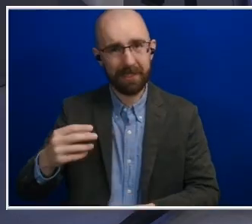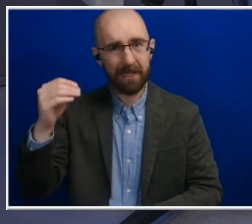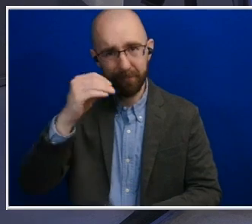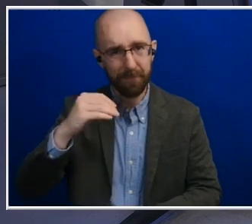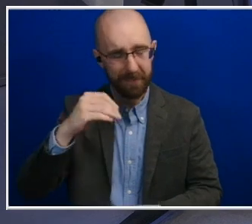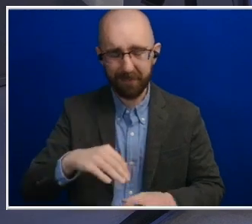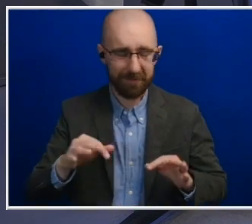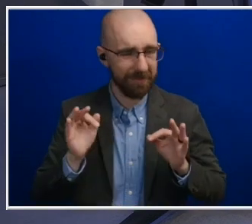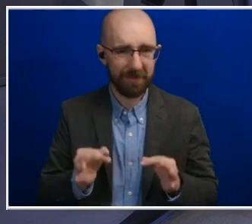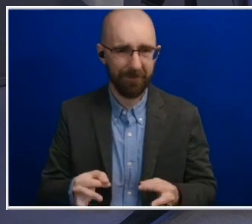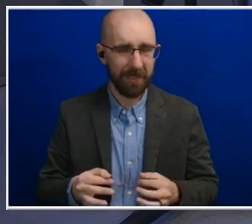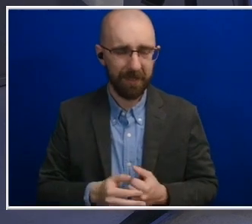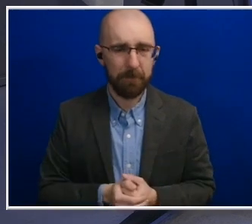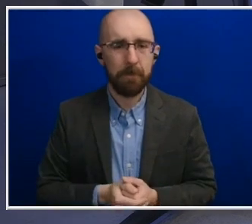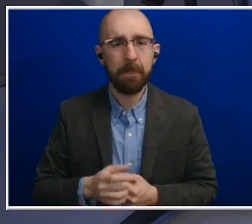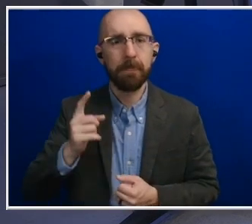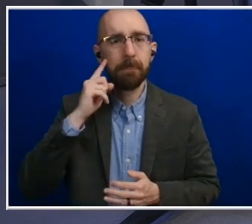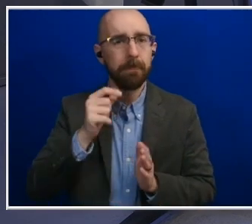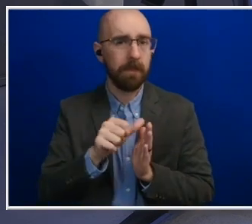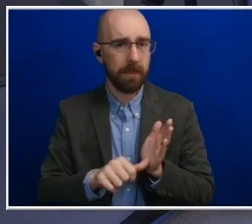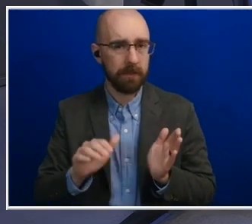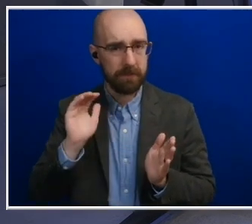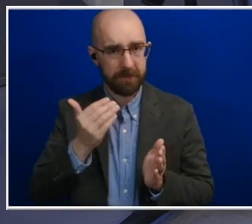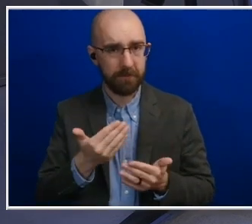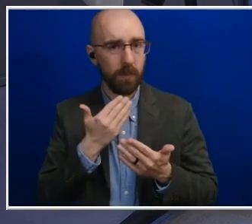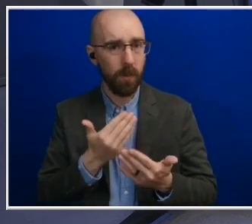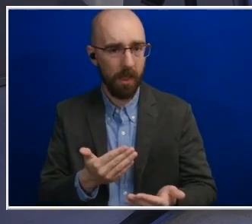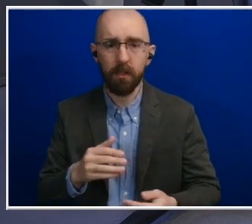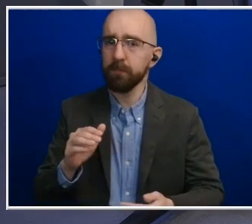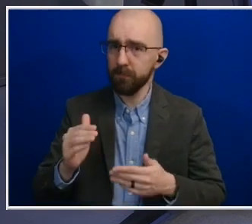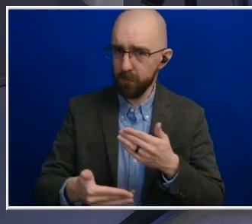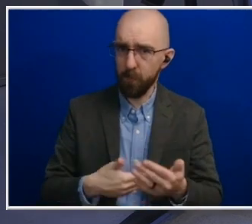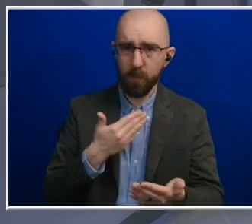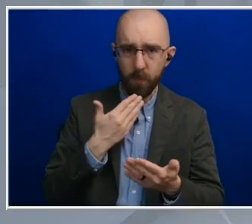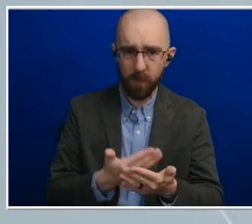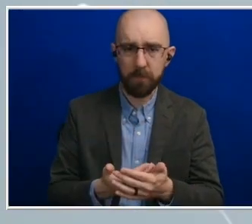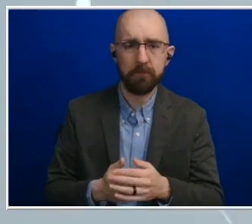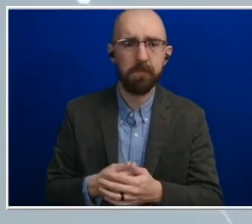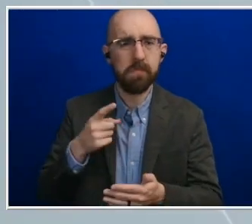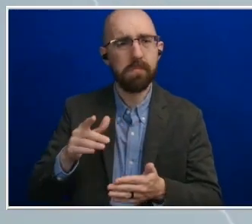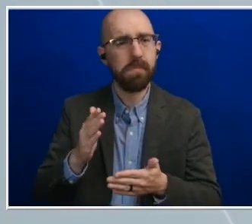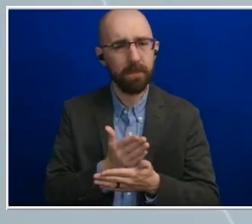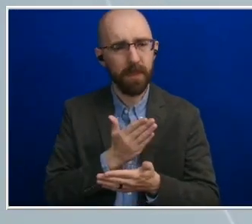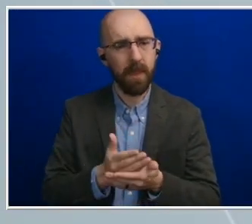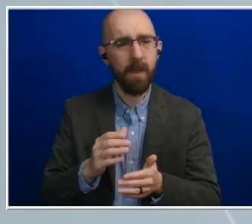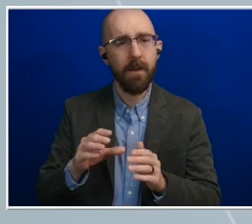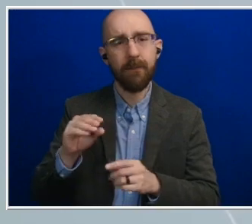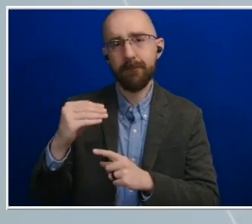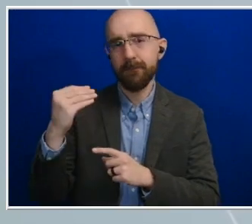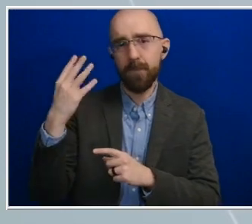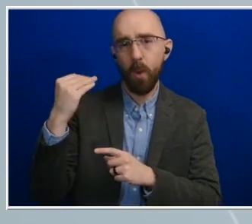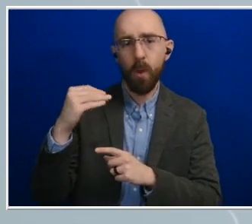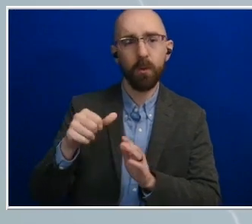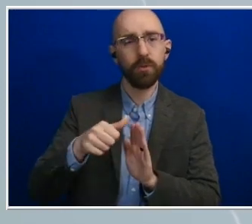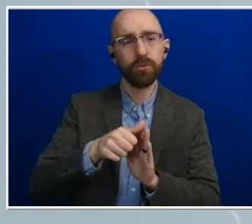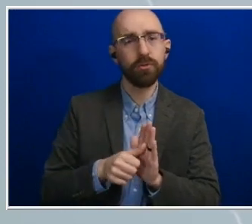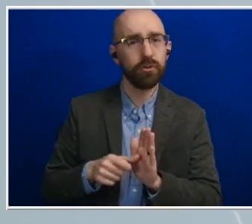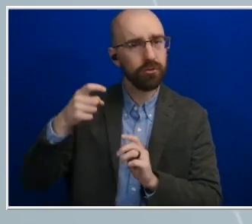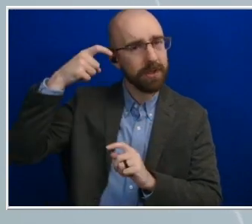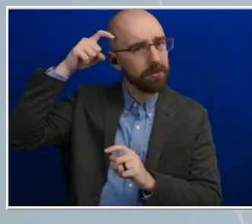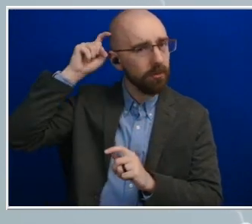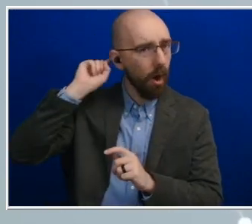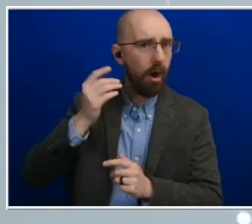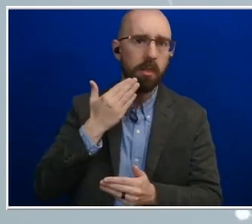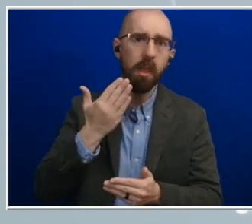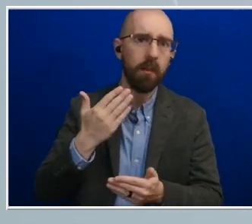And brain surgery went well for you. It went really well, yes. You shared some photos of your surgery scar. Thank you for being willing to share this with you. It but